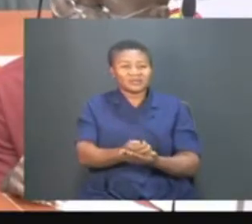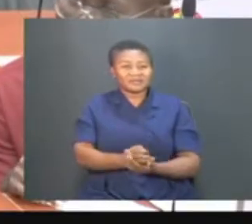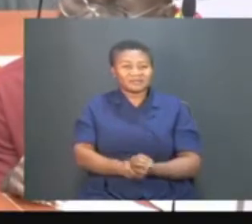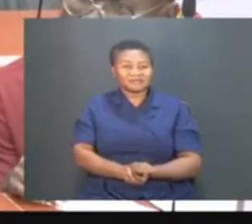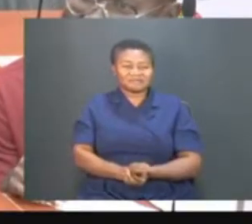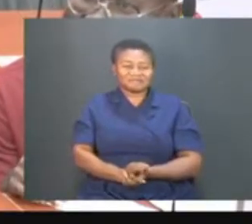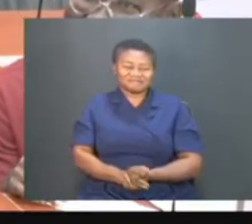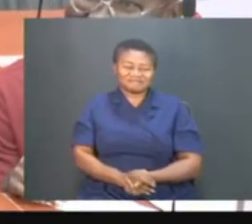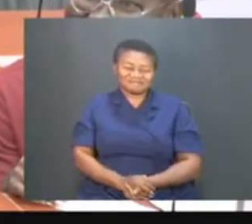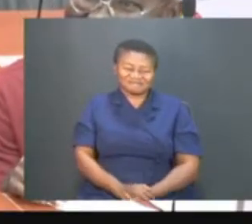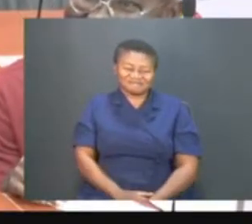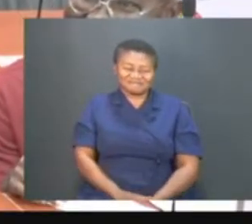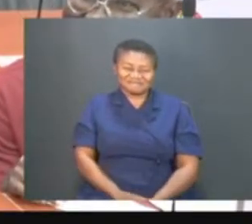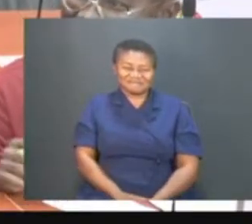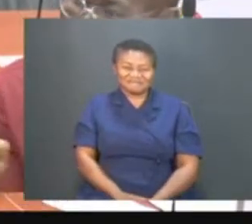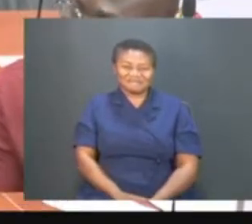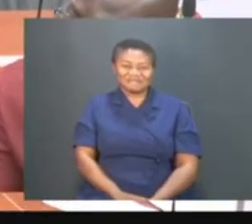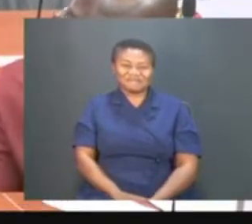You see,